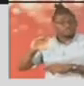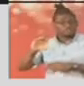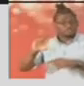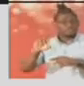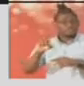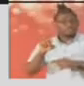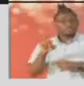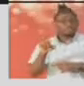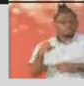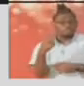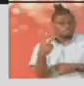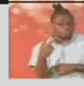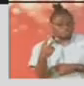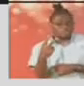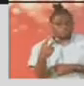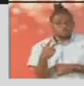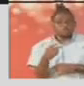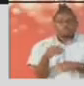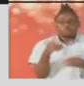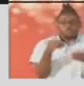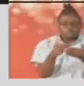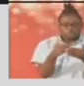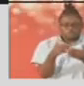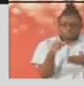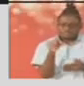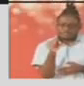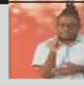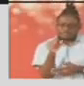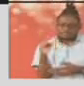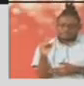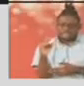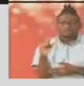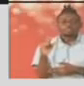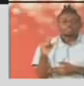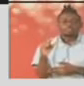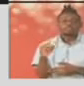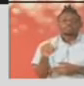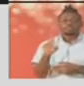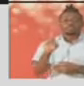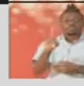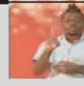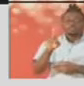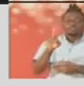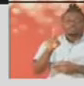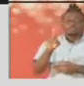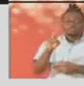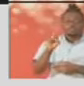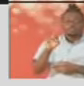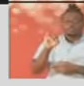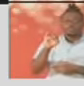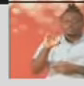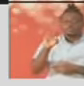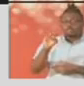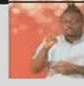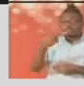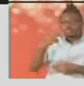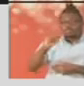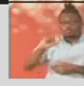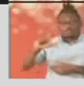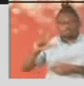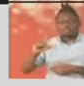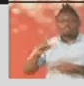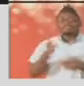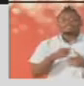general San Fernando proper and Union Hall area. We are seeing 1 in County Caroni in Chaguanas proper along that Montrose